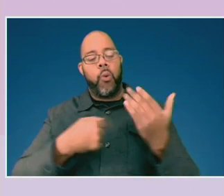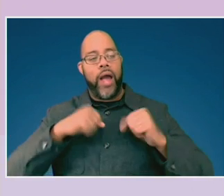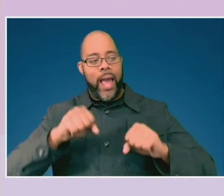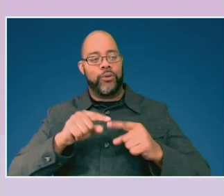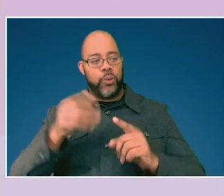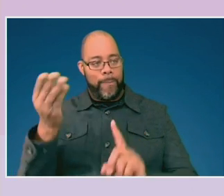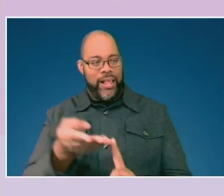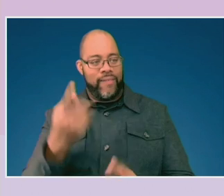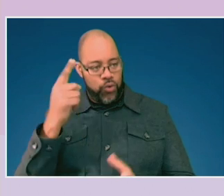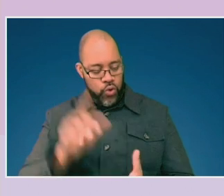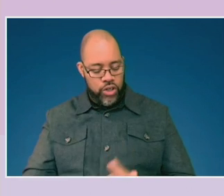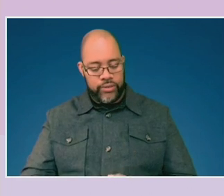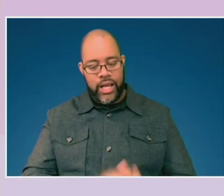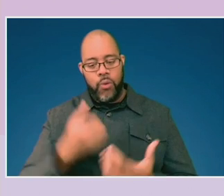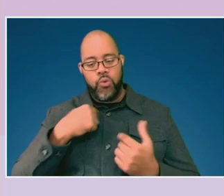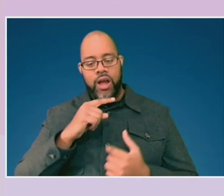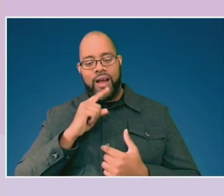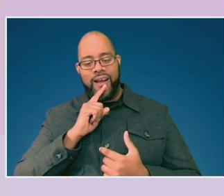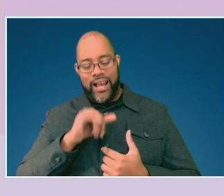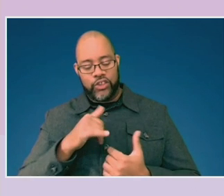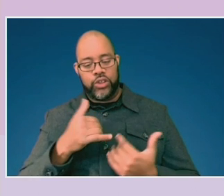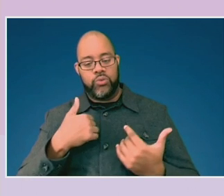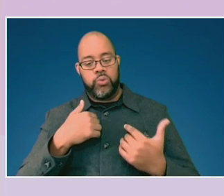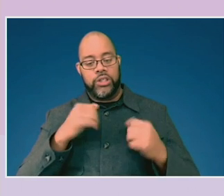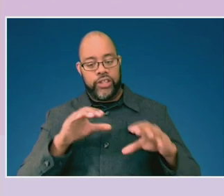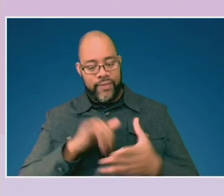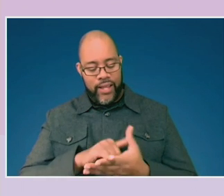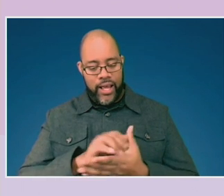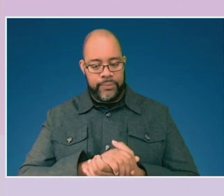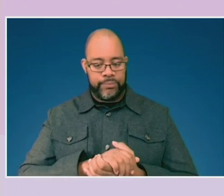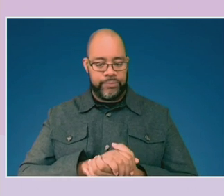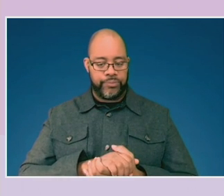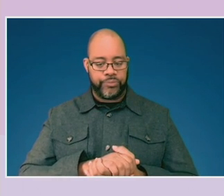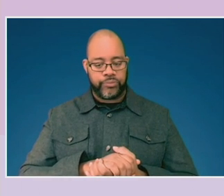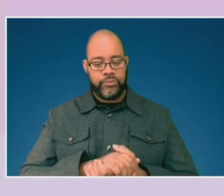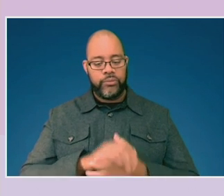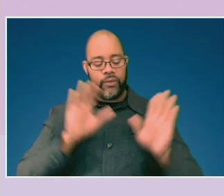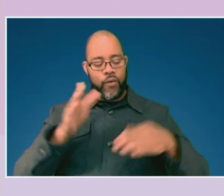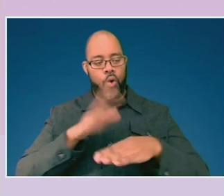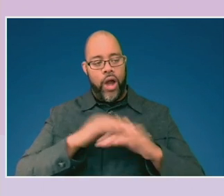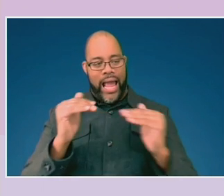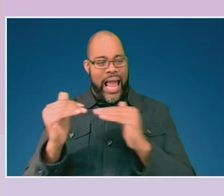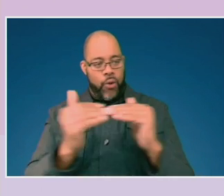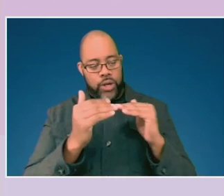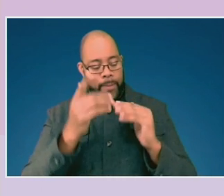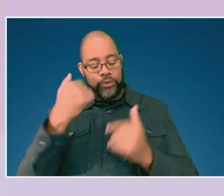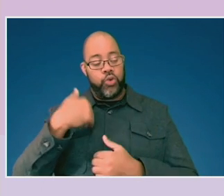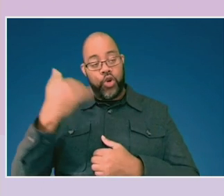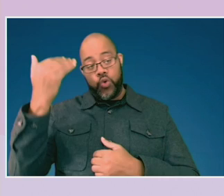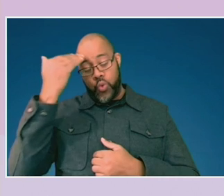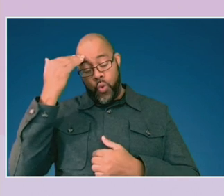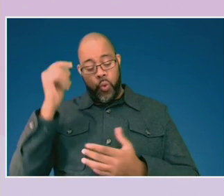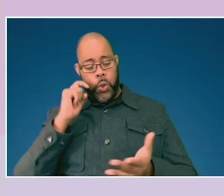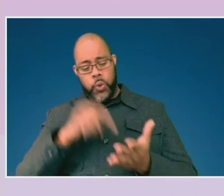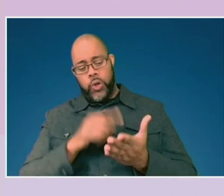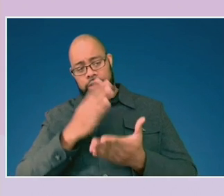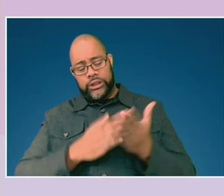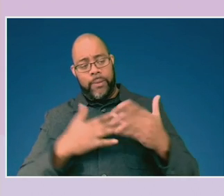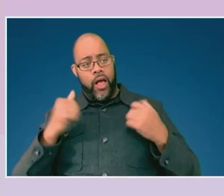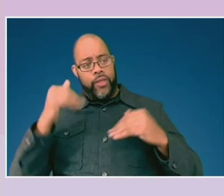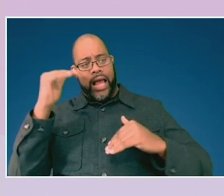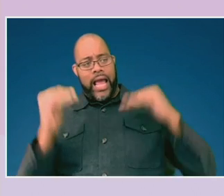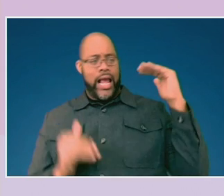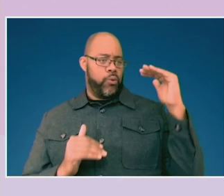for. But we really have done this as to focus on equity, because we noted such glaring health equities